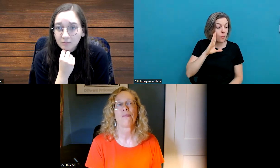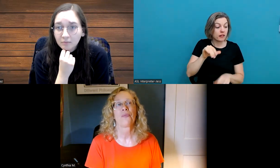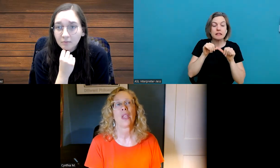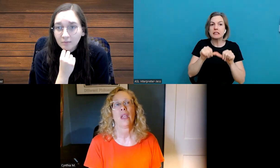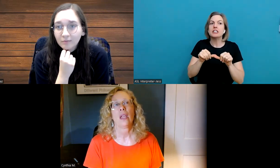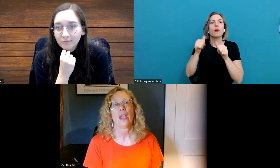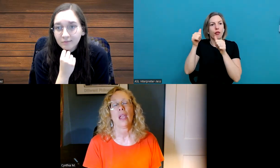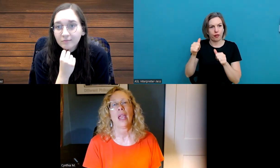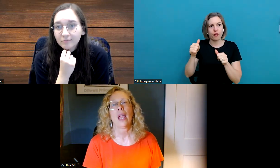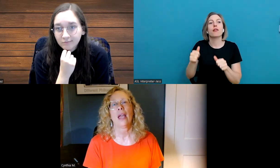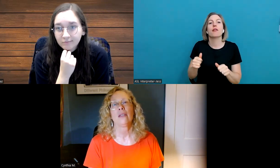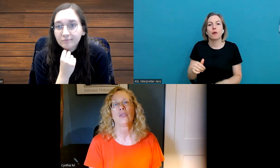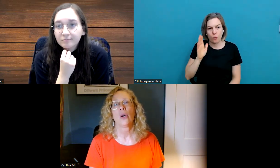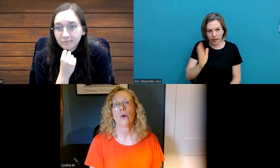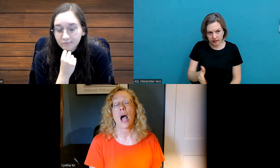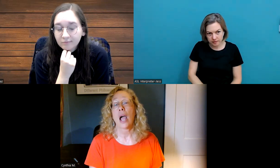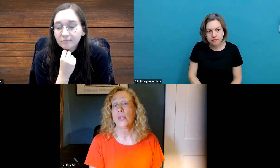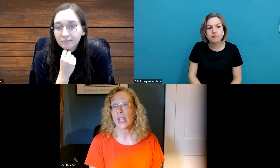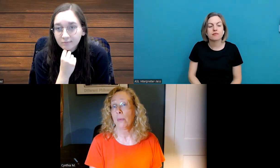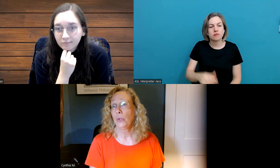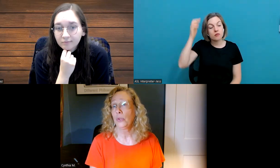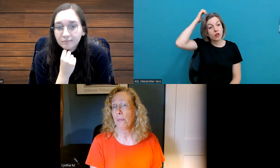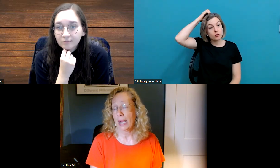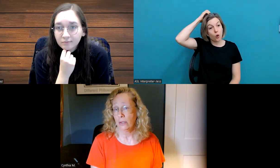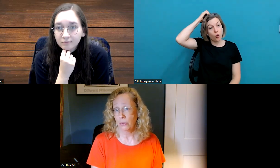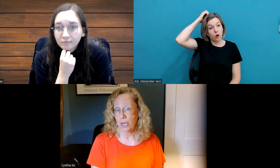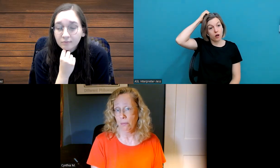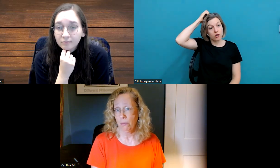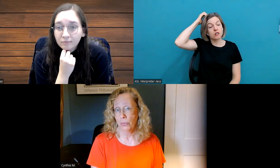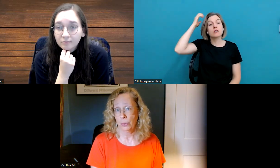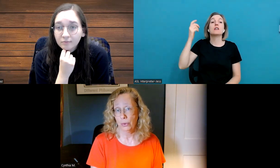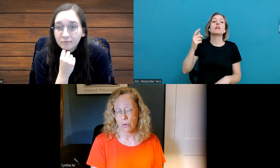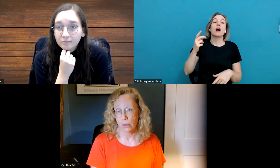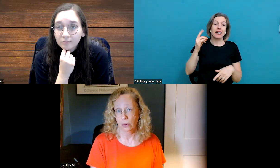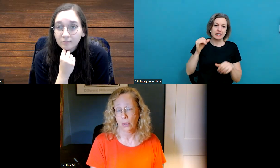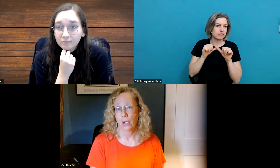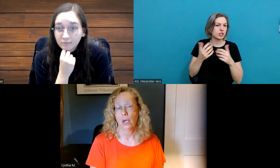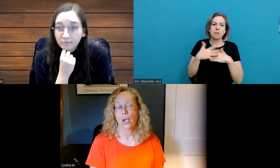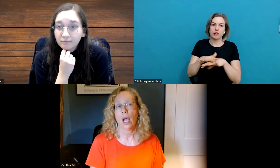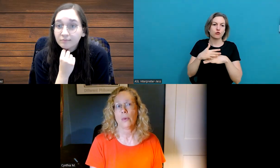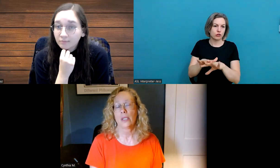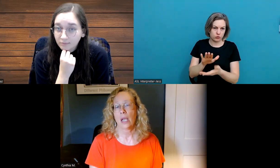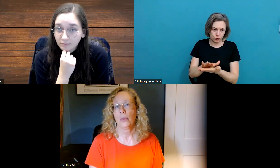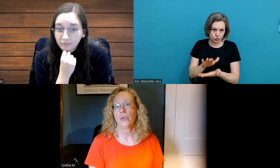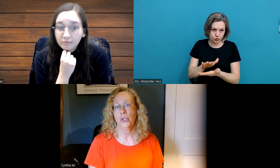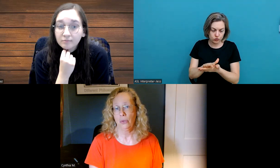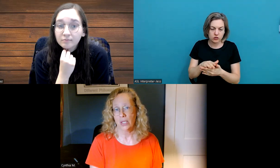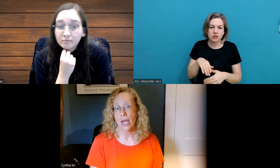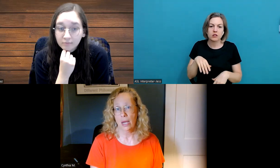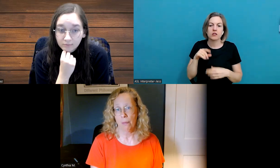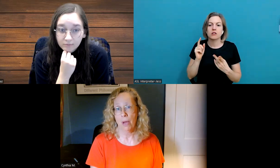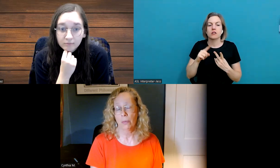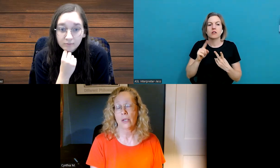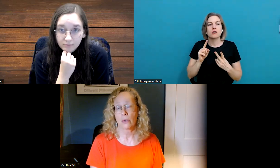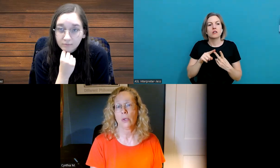progress. And so I was able to mainstream through school. I was able to